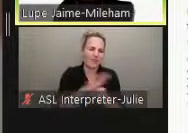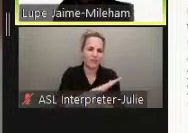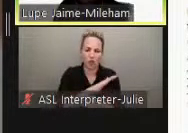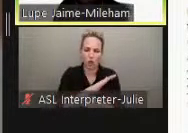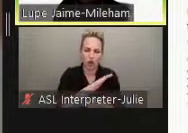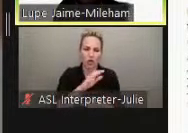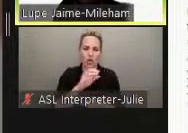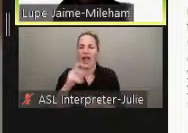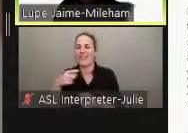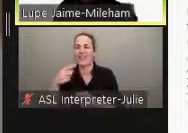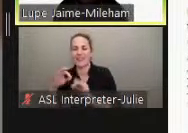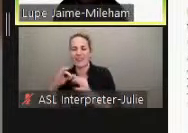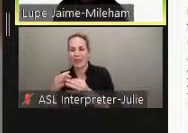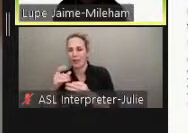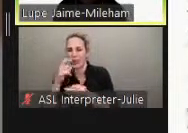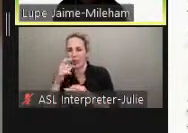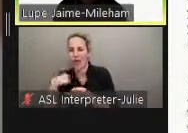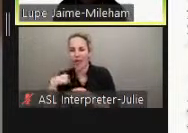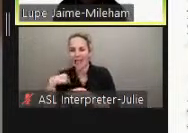a subsidy that